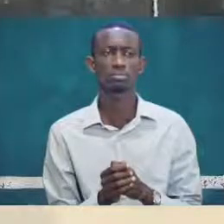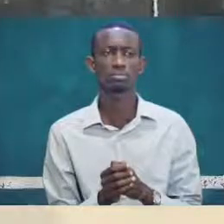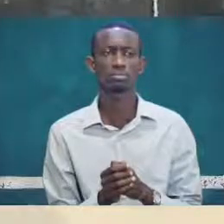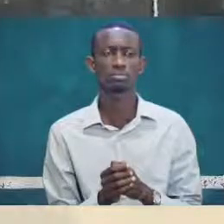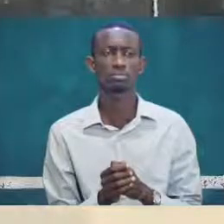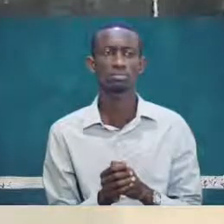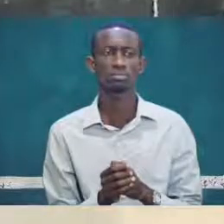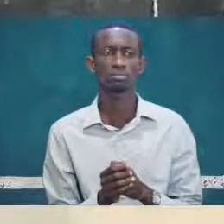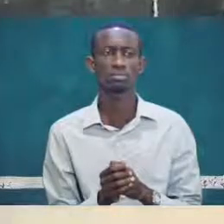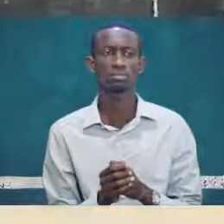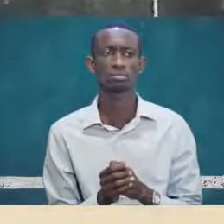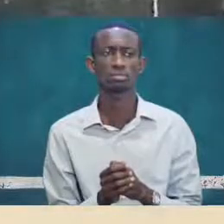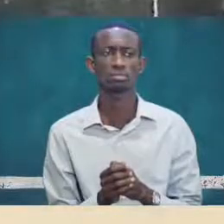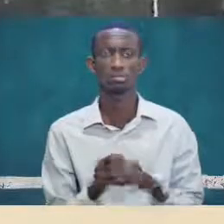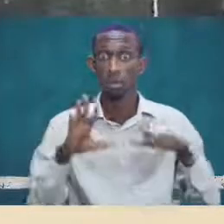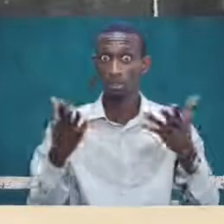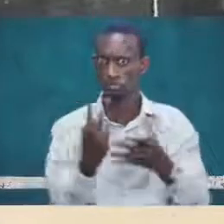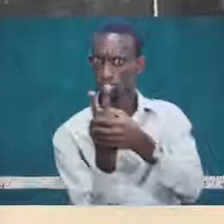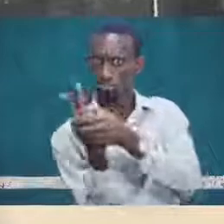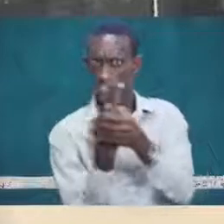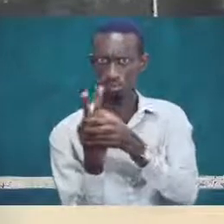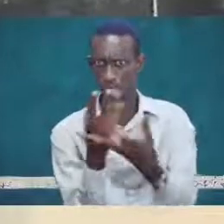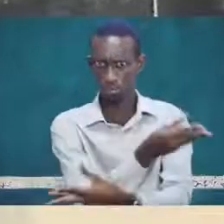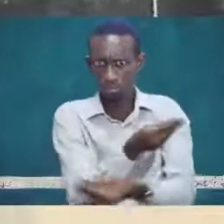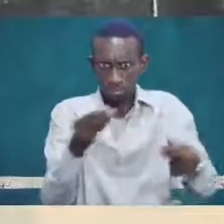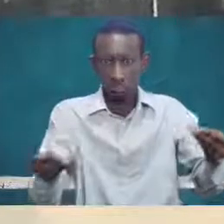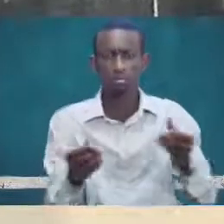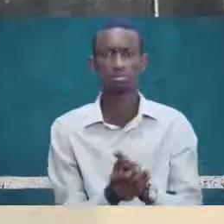and then there is double replacement.